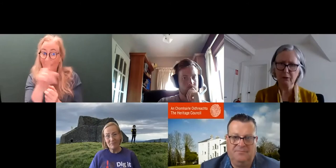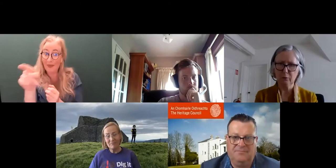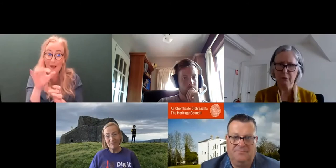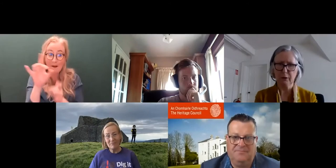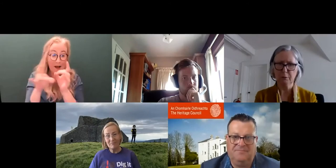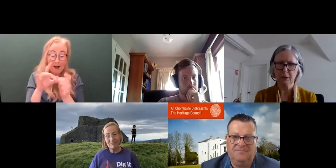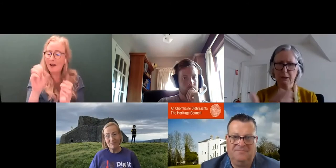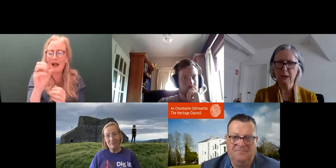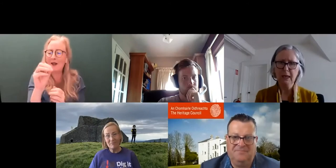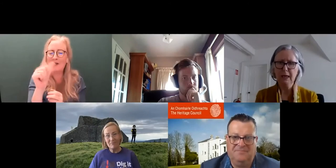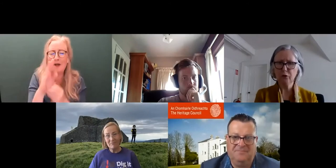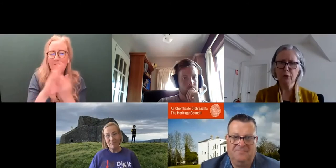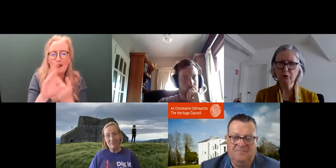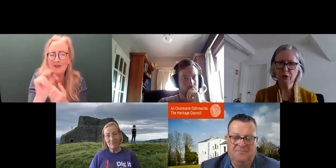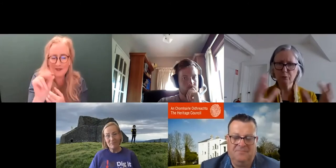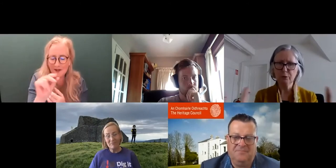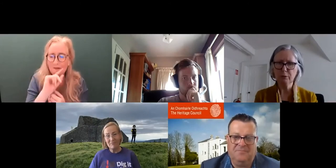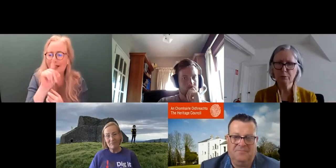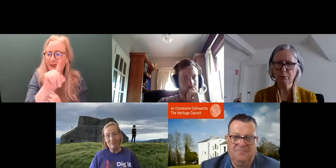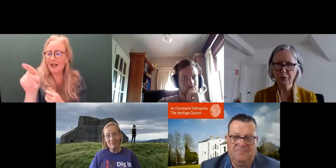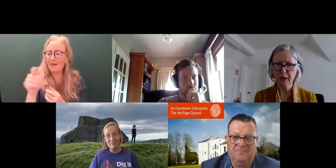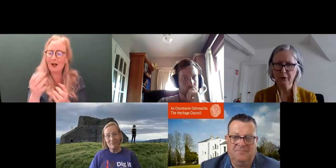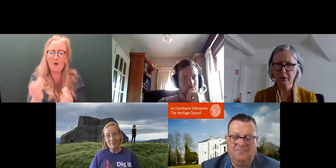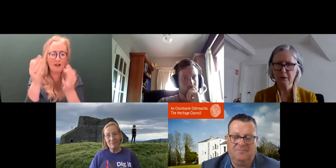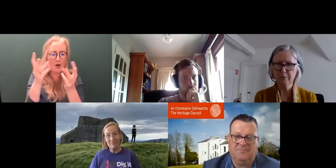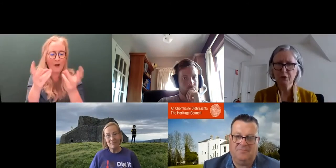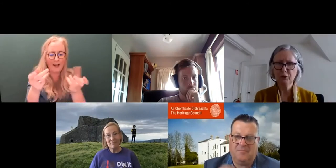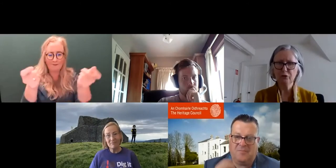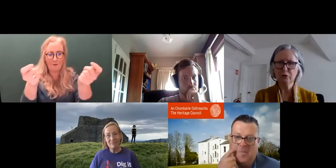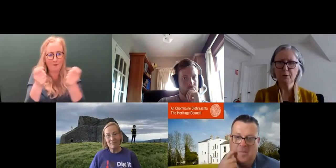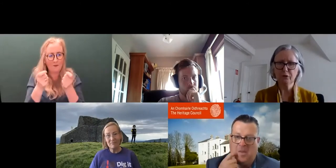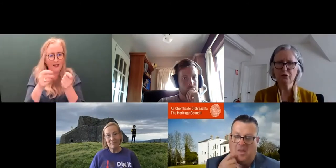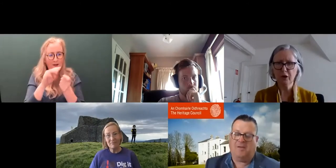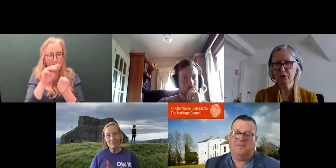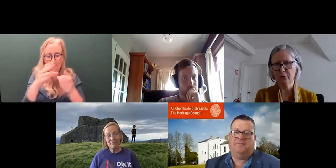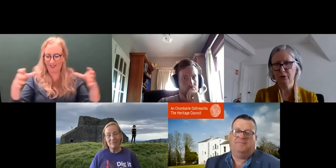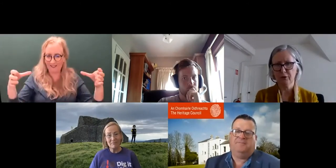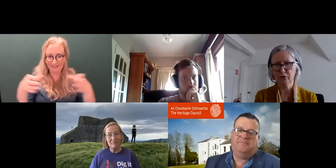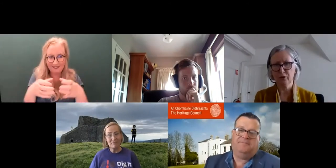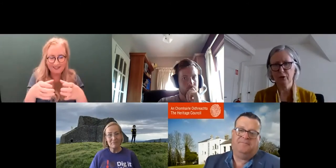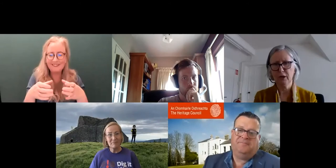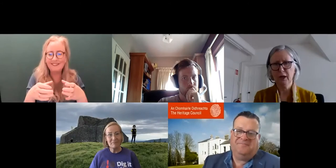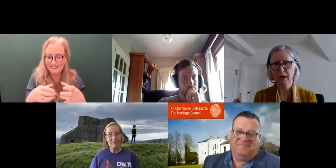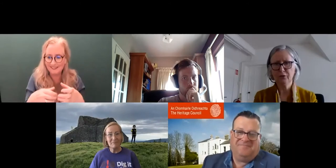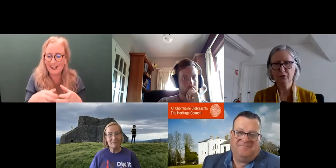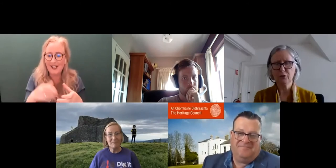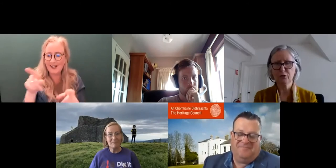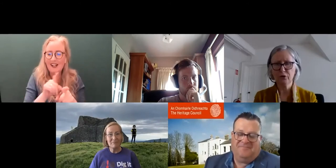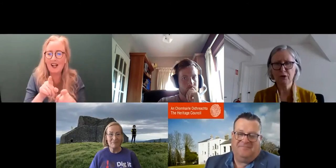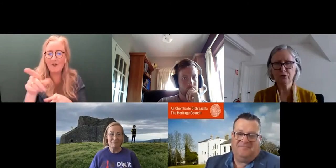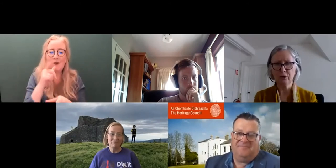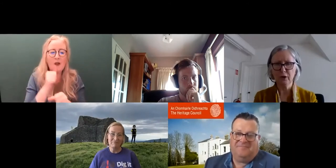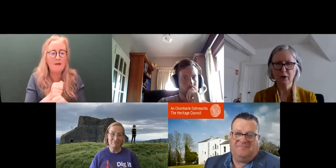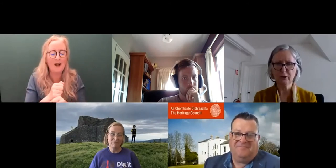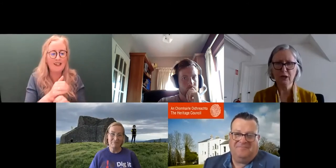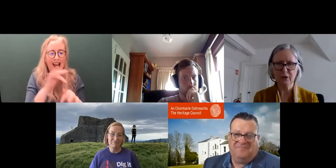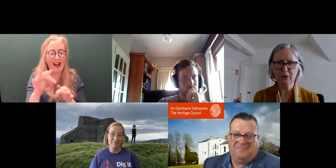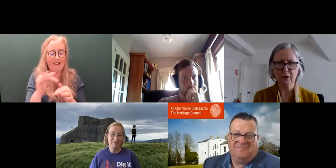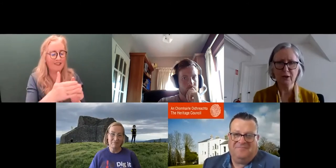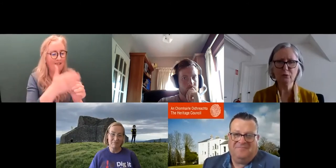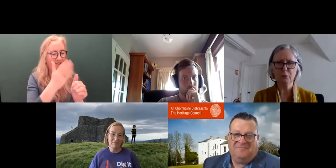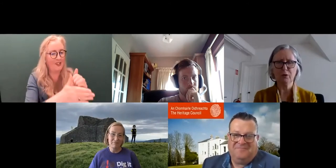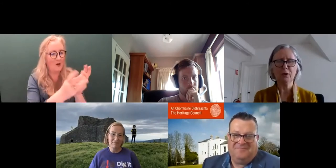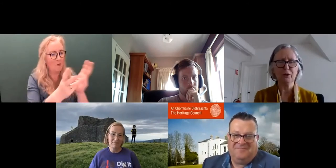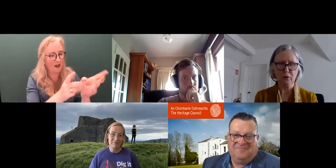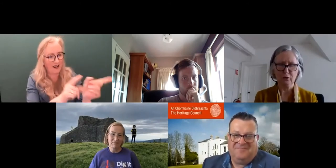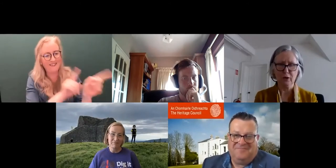bread, they'll make some other kind of bread. And it's a great way to bring people together. You talked about the chow down after the after the rhododendron. I tell you